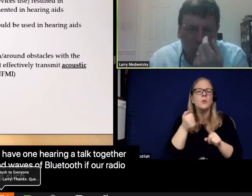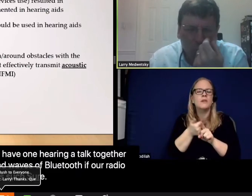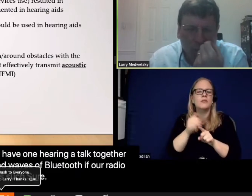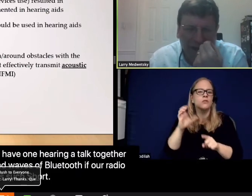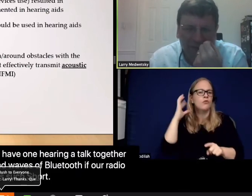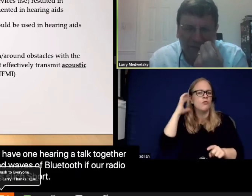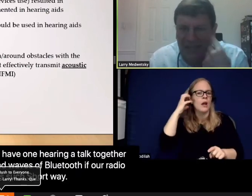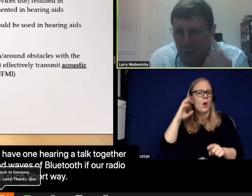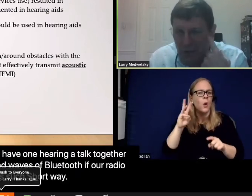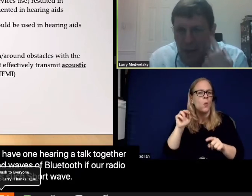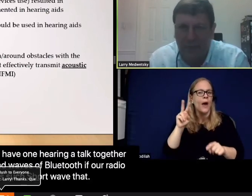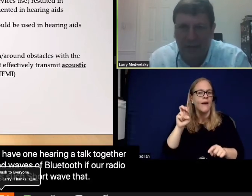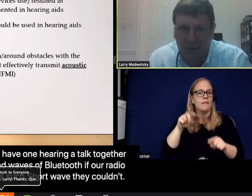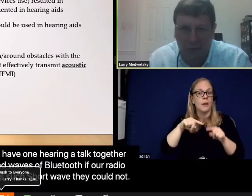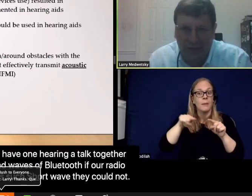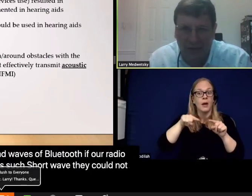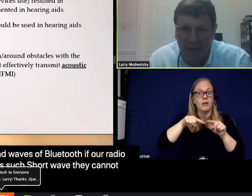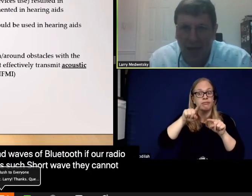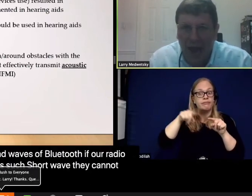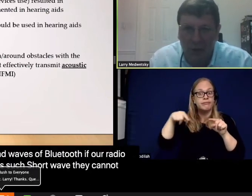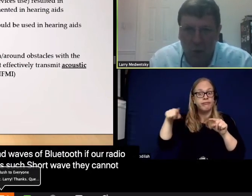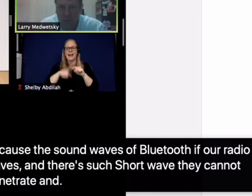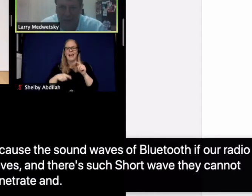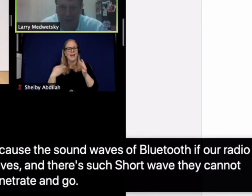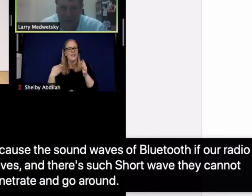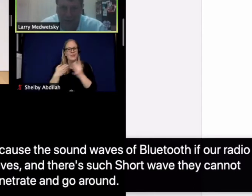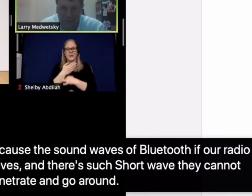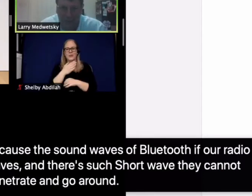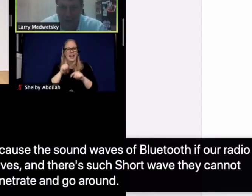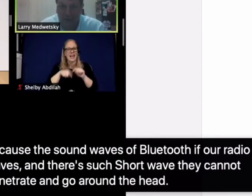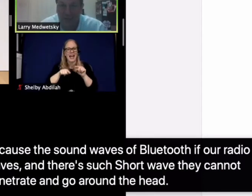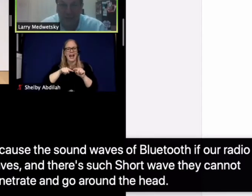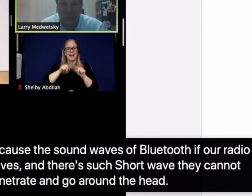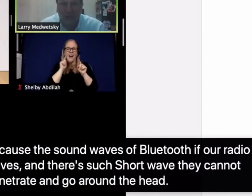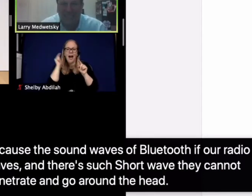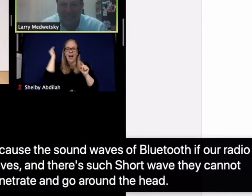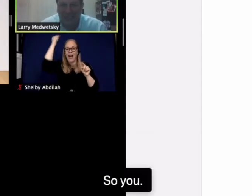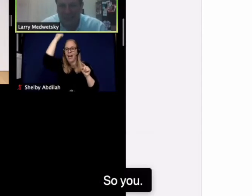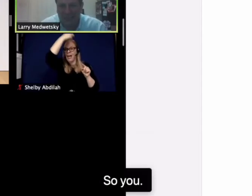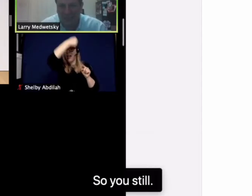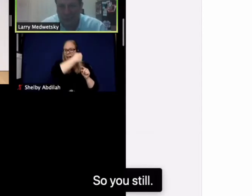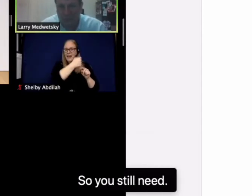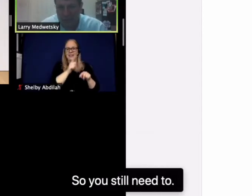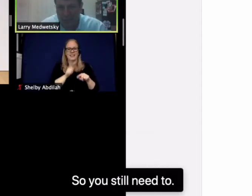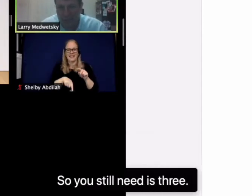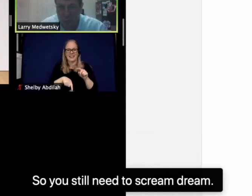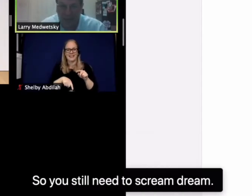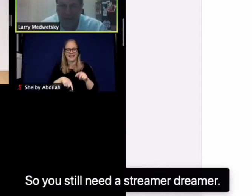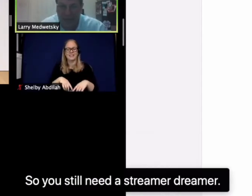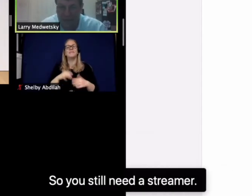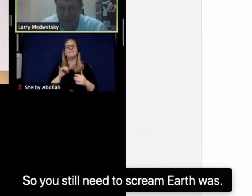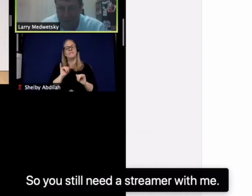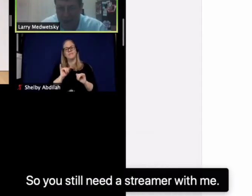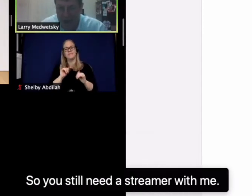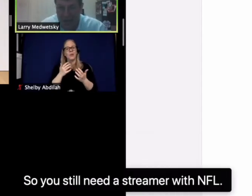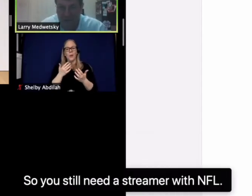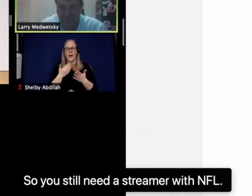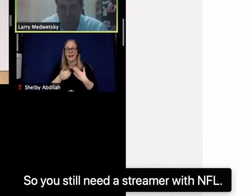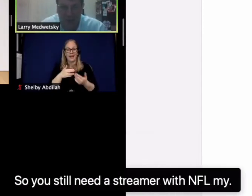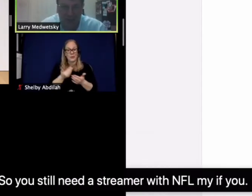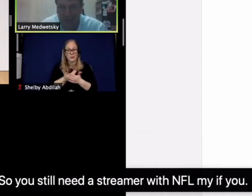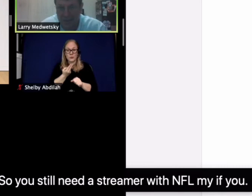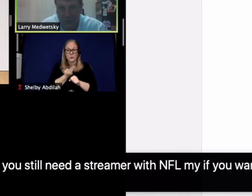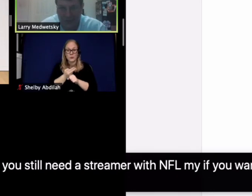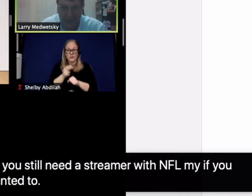short waves they could not penetrate and go around the head. So you still need a streamer with NFMI if